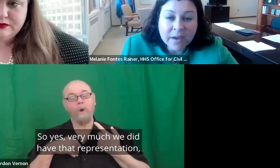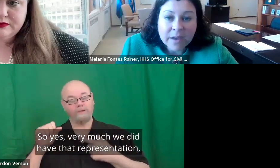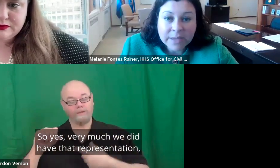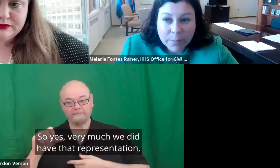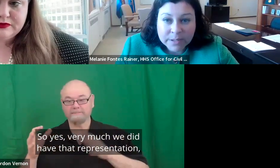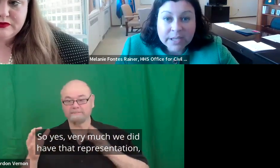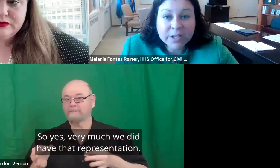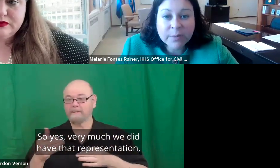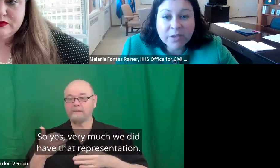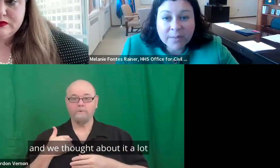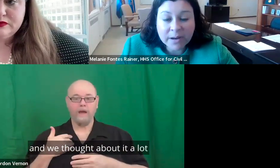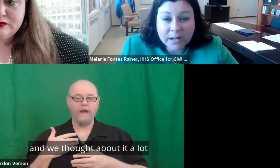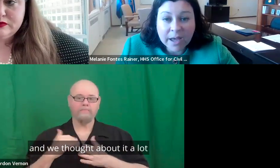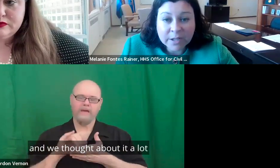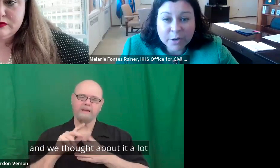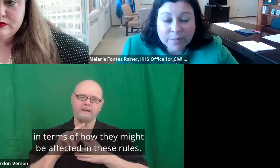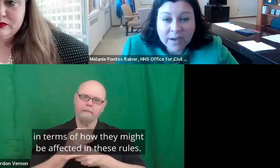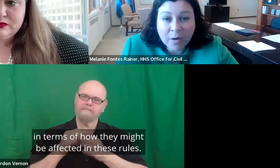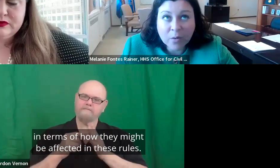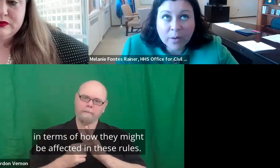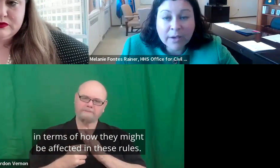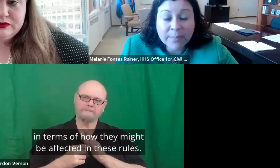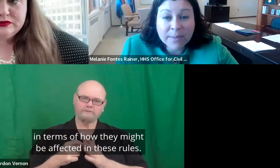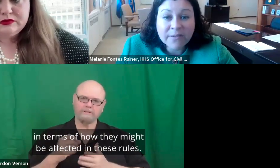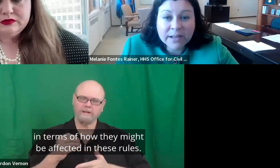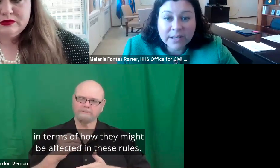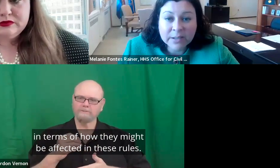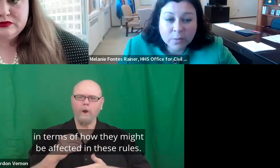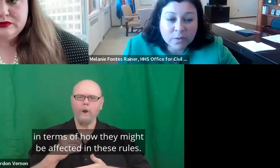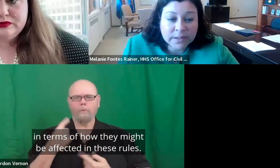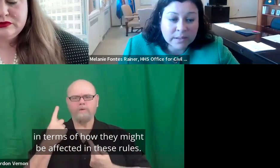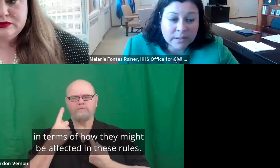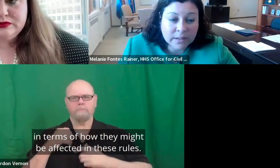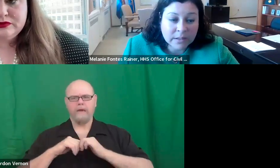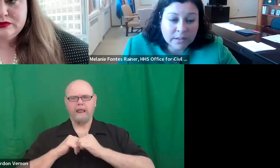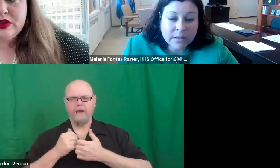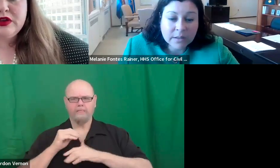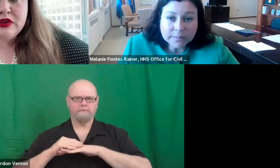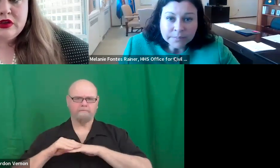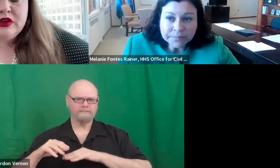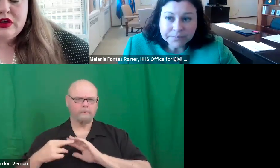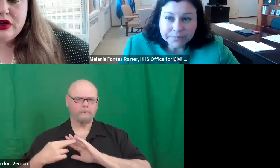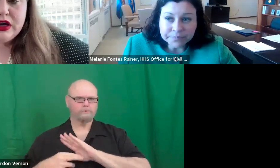have that representation, and we thought about it a lot in terms of how they might be affected in these rules.